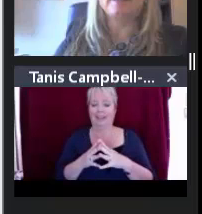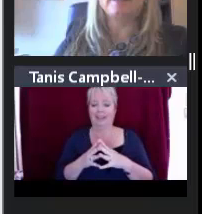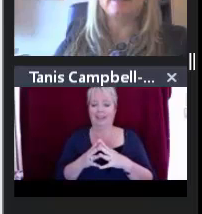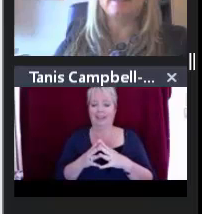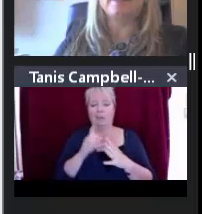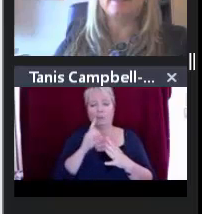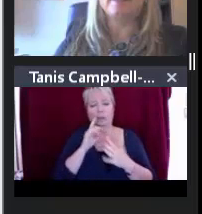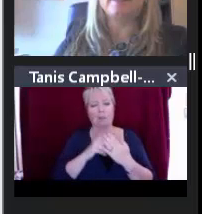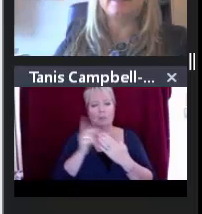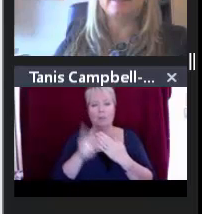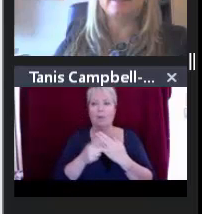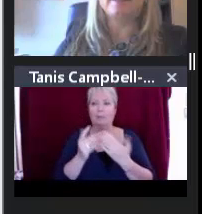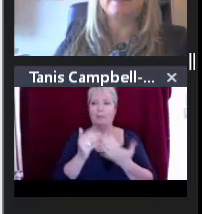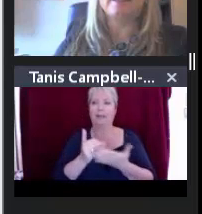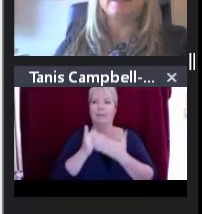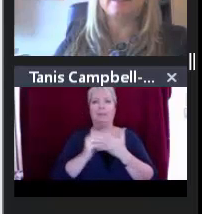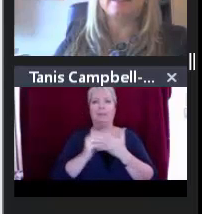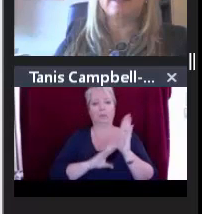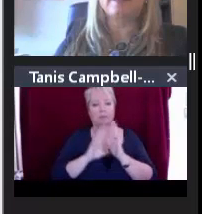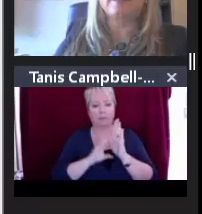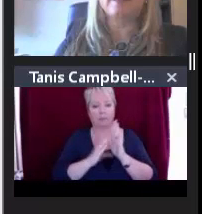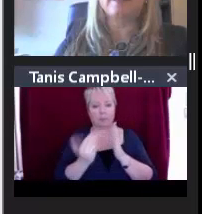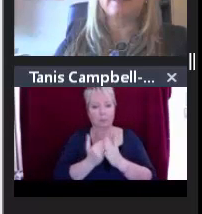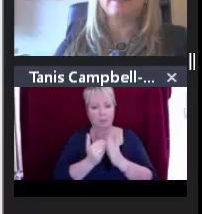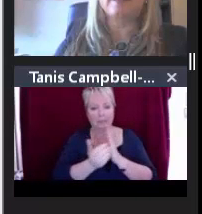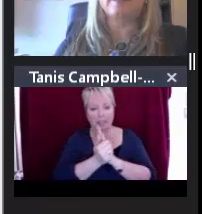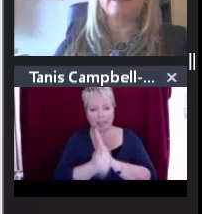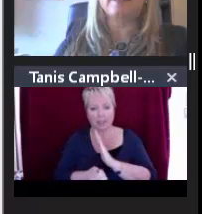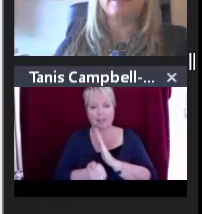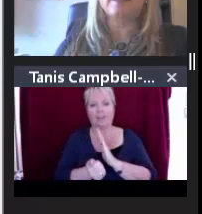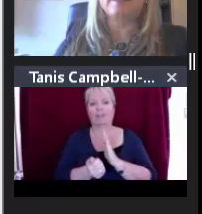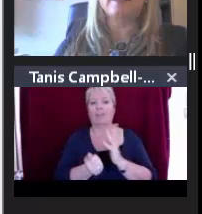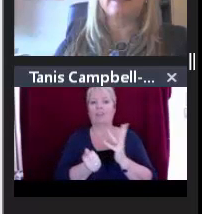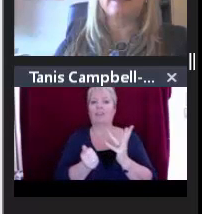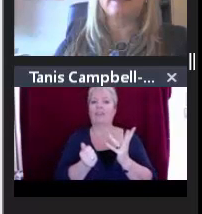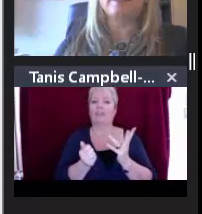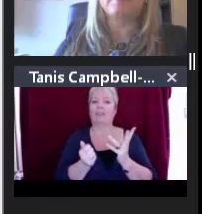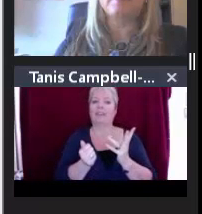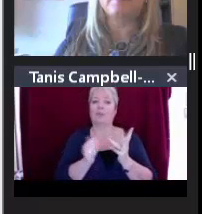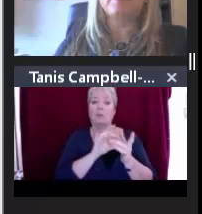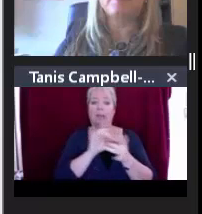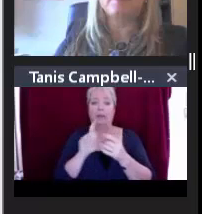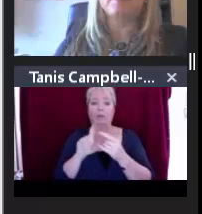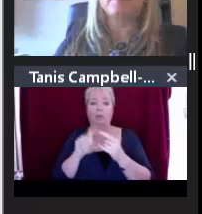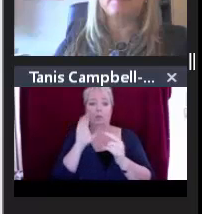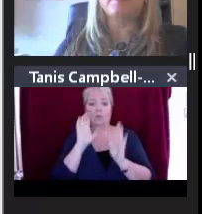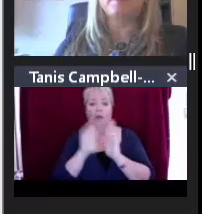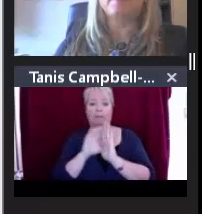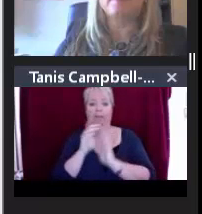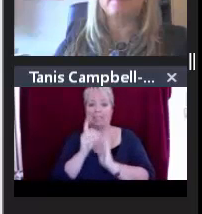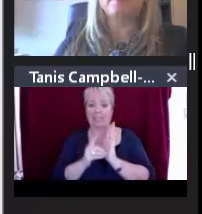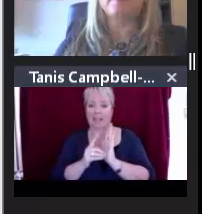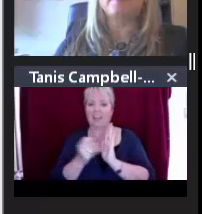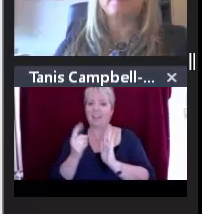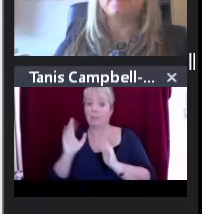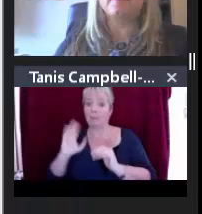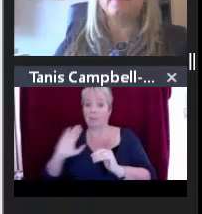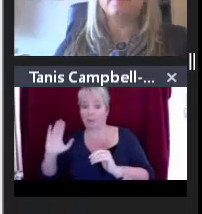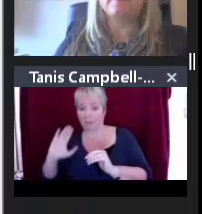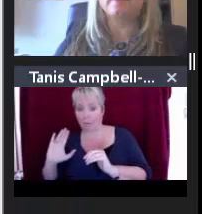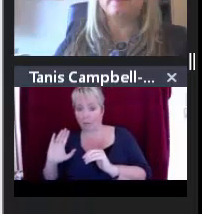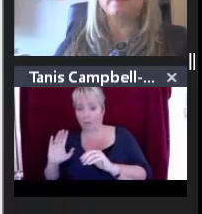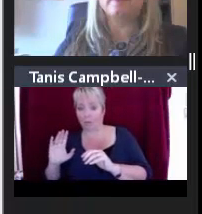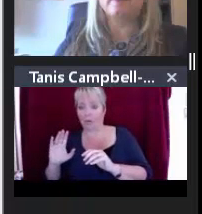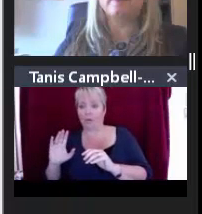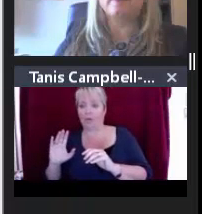to develop new skills in terms of graphic design, which I have been doing before out